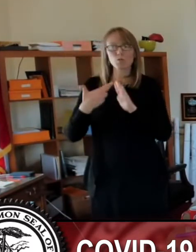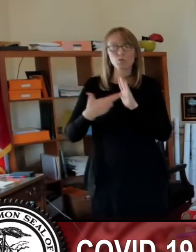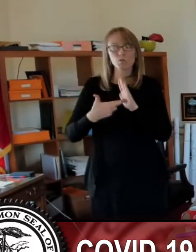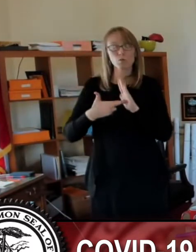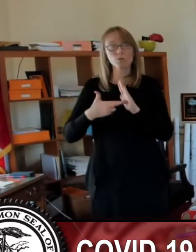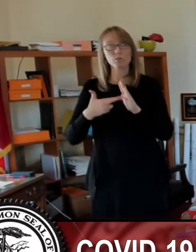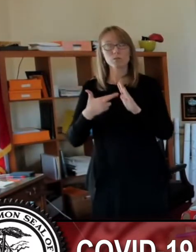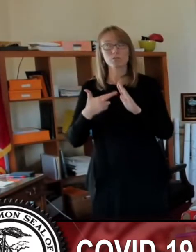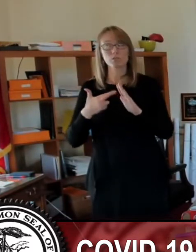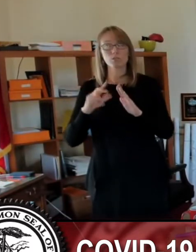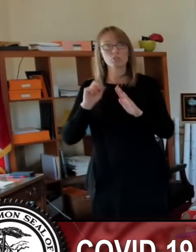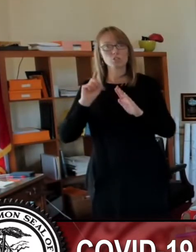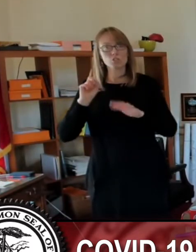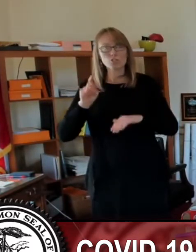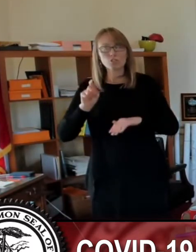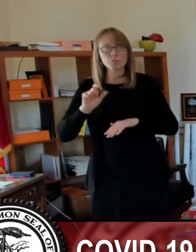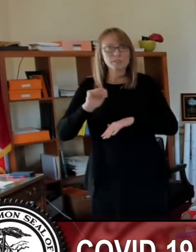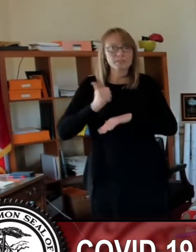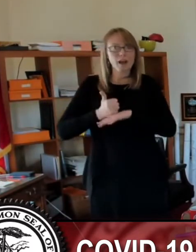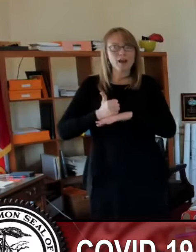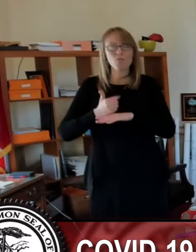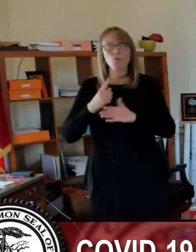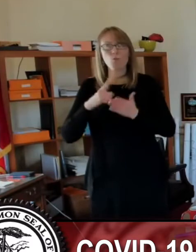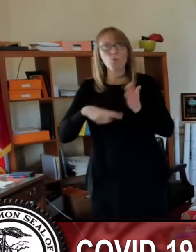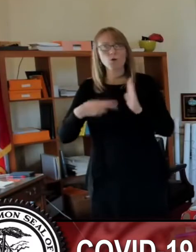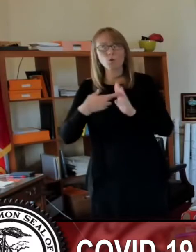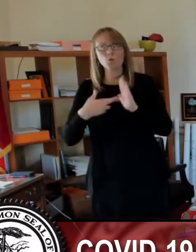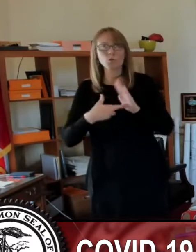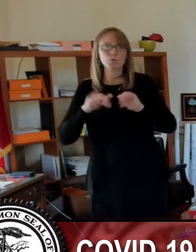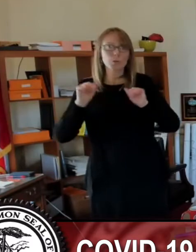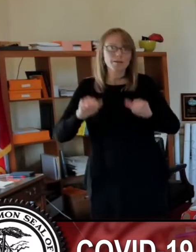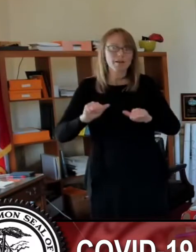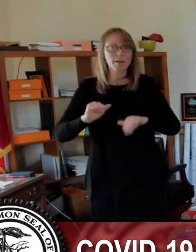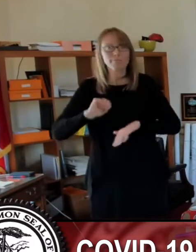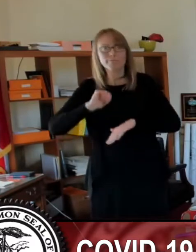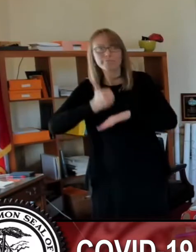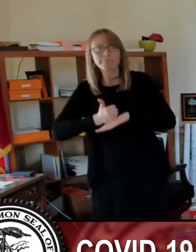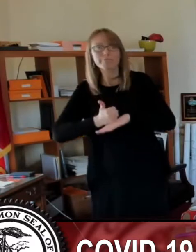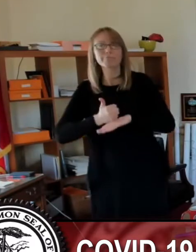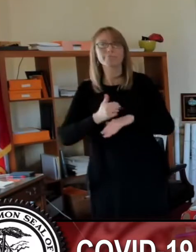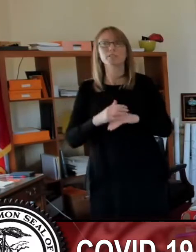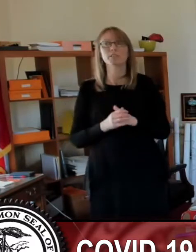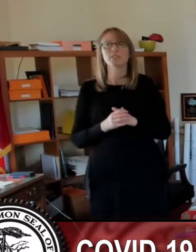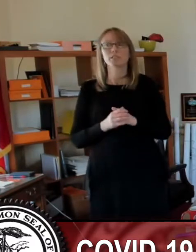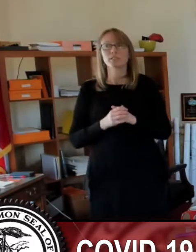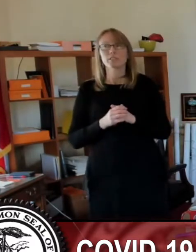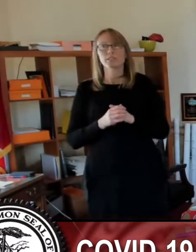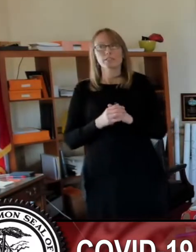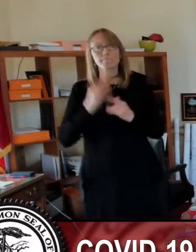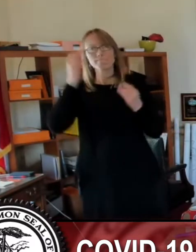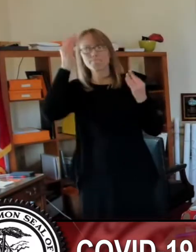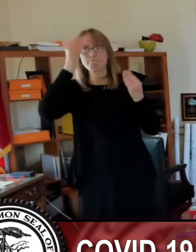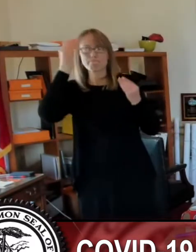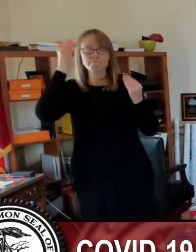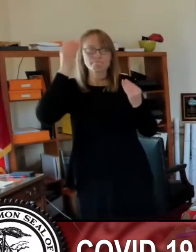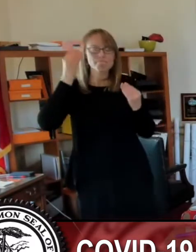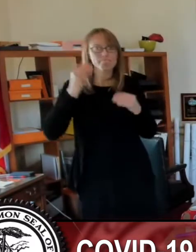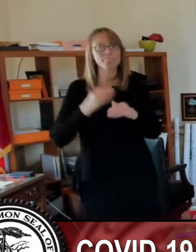And so it's things like we're, knowing that people got together over Halloween. You can tell just by looking at social